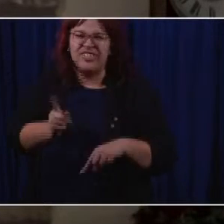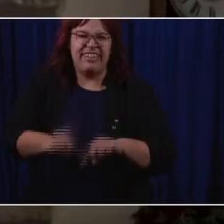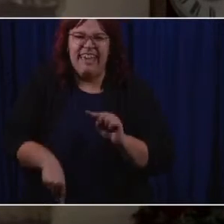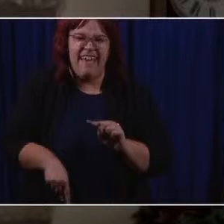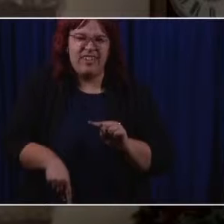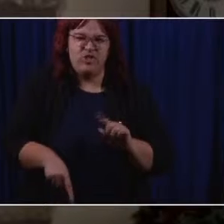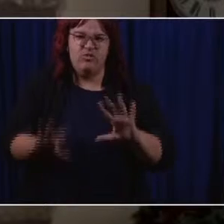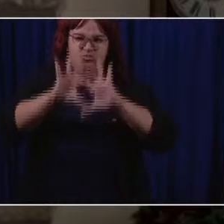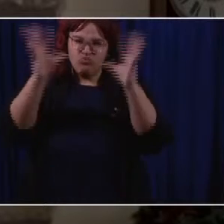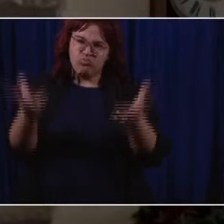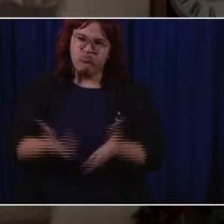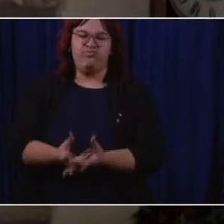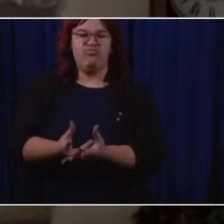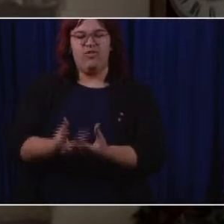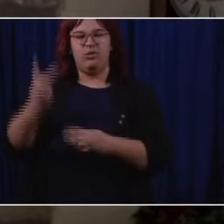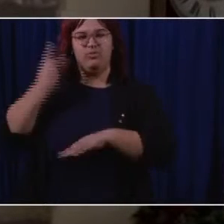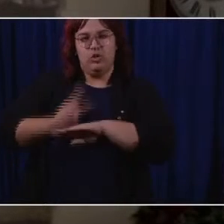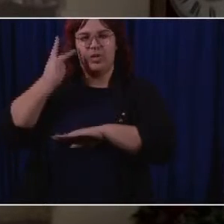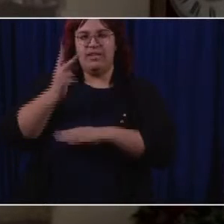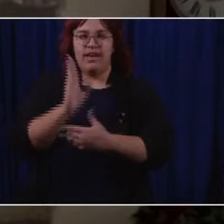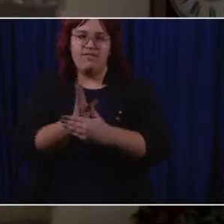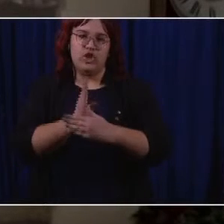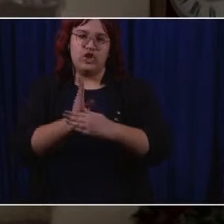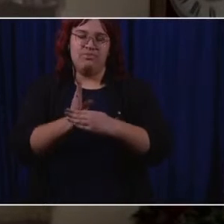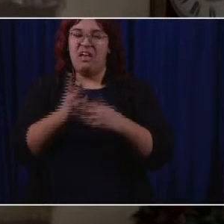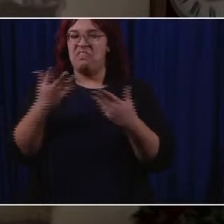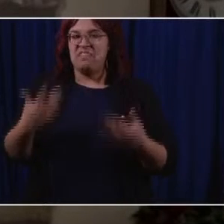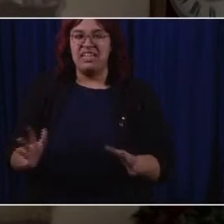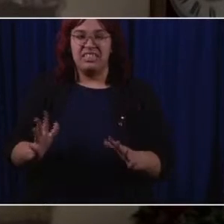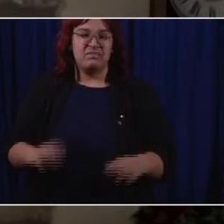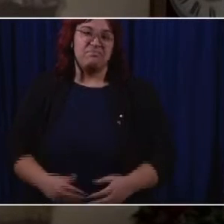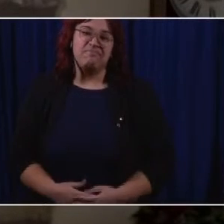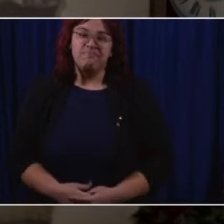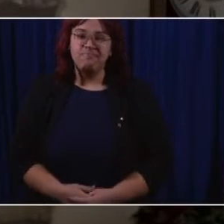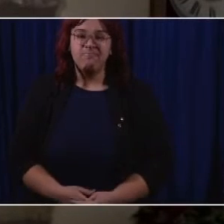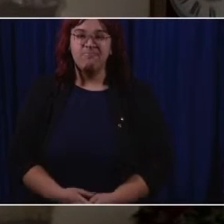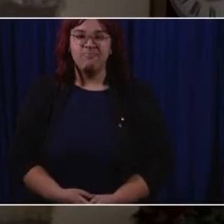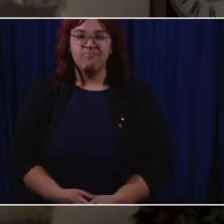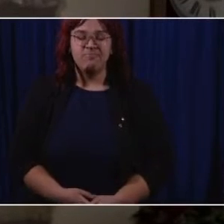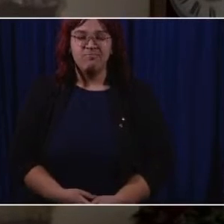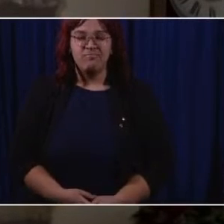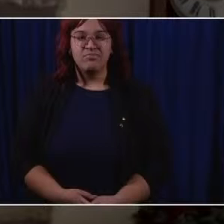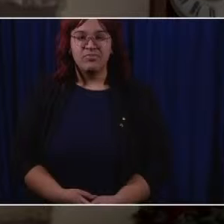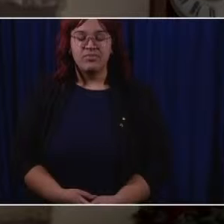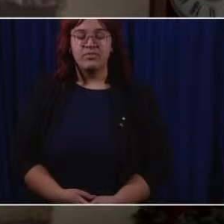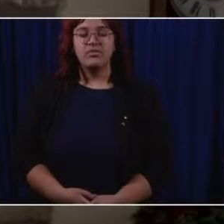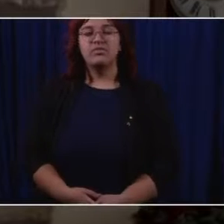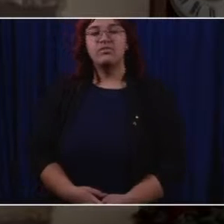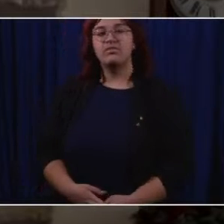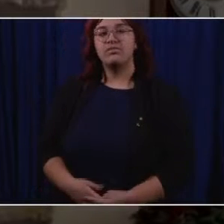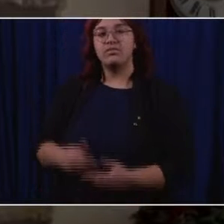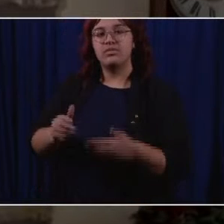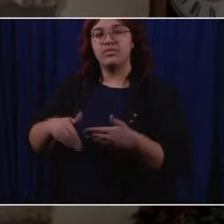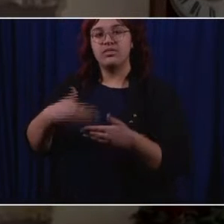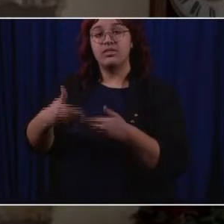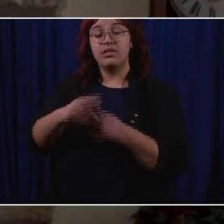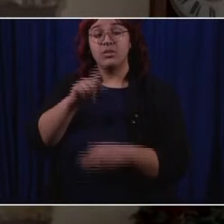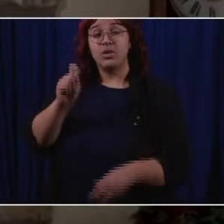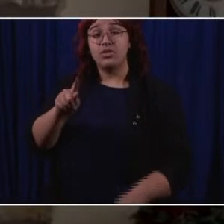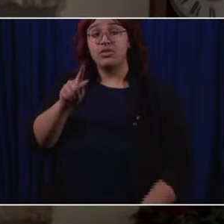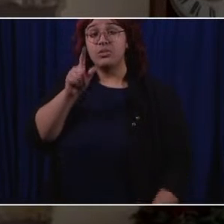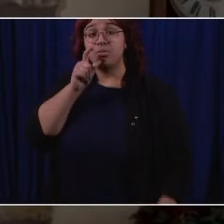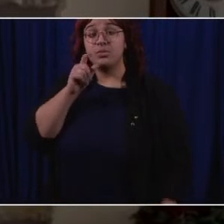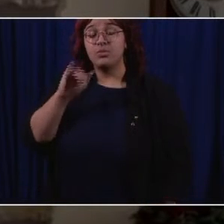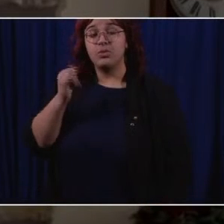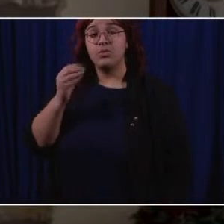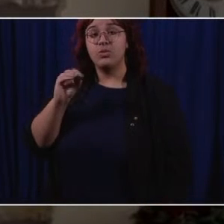and we can tell you what the average is for those 2 days, but we can't tell you exactly what each day was. Next question is from Joe Engels at Ohio Public Radio